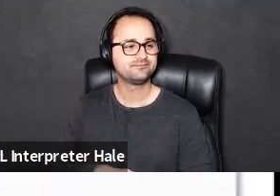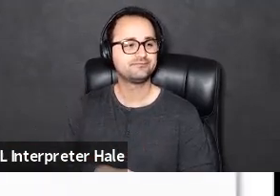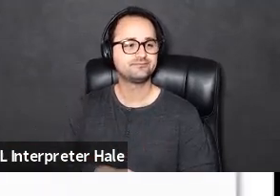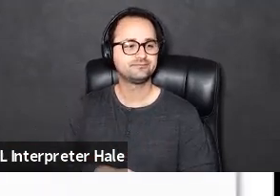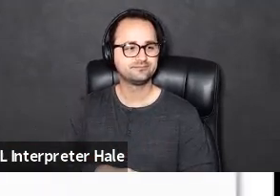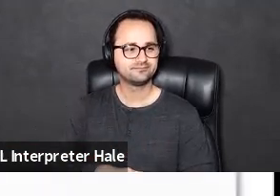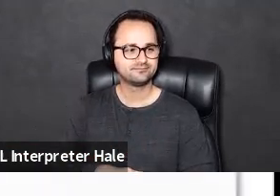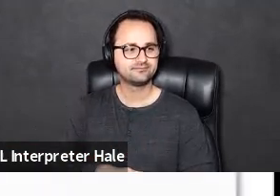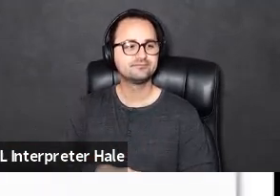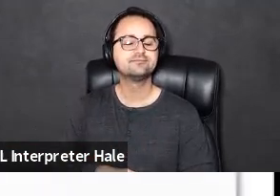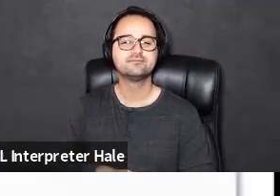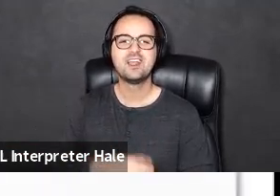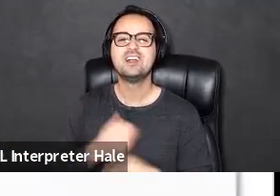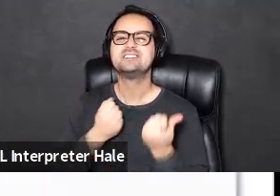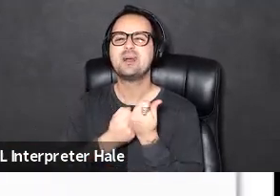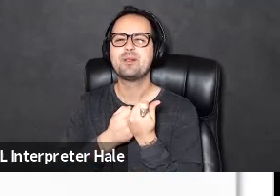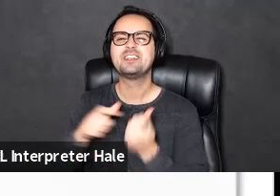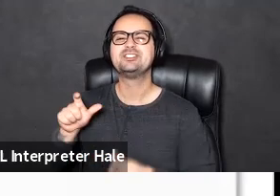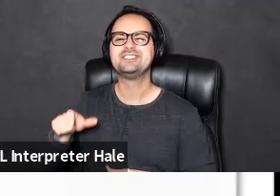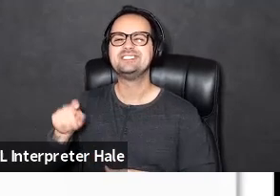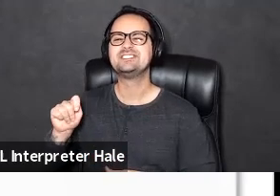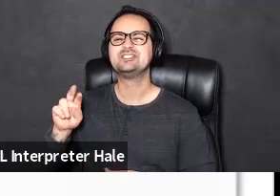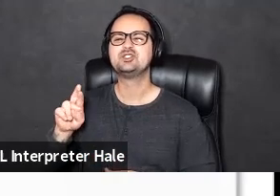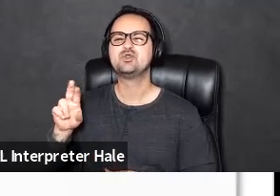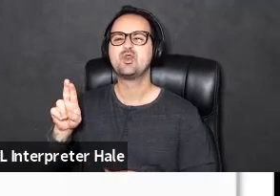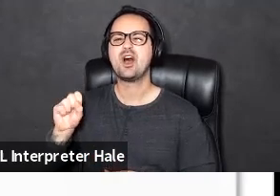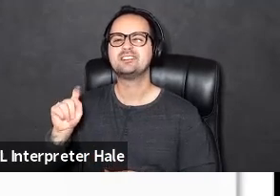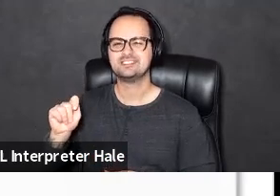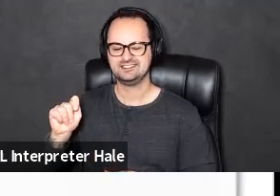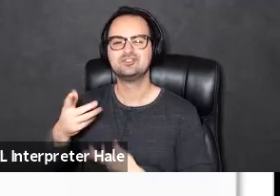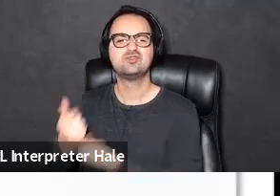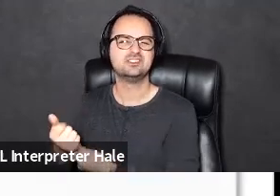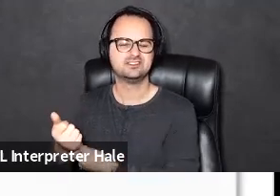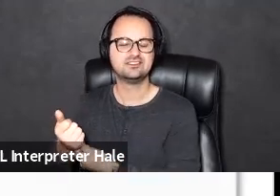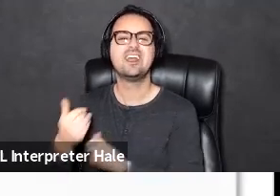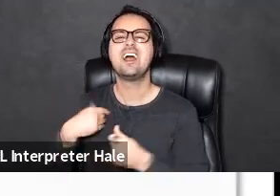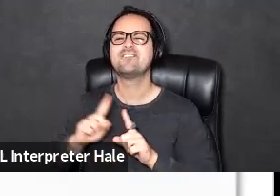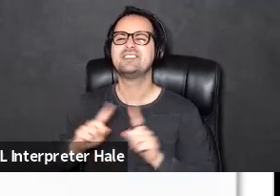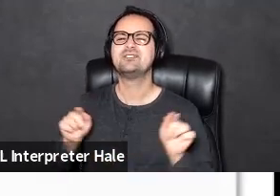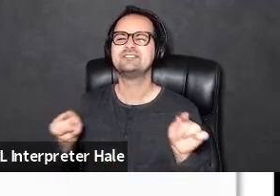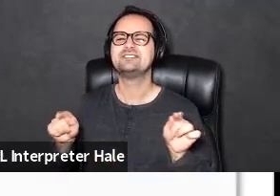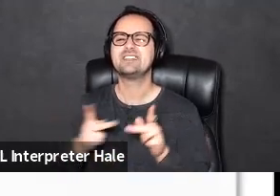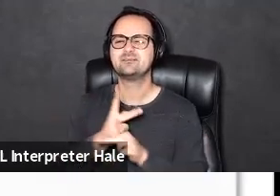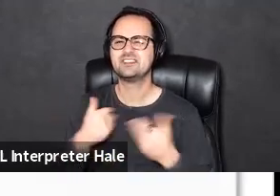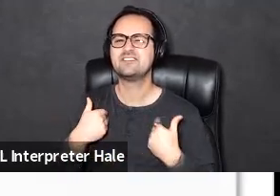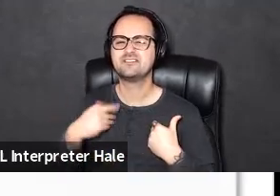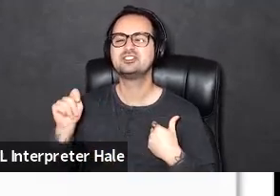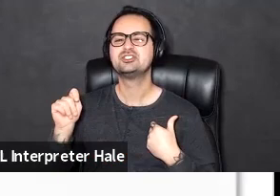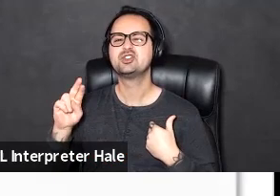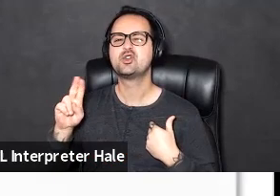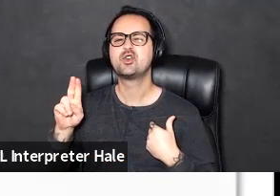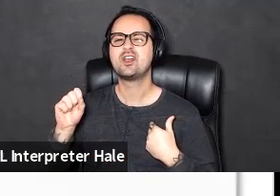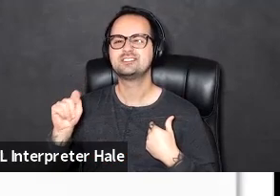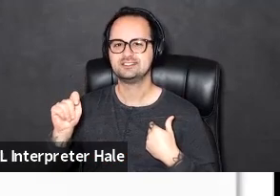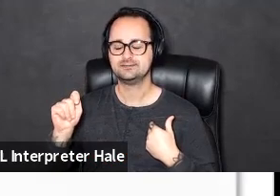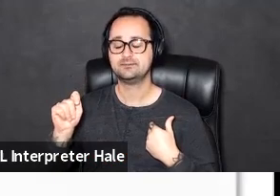supplemental needs trusts, otherwise known as special needs trusts. And there's really two different types of trusts. You